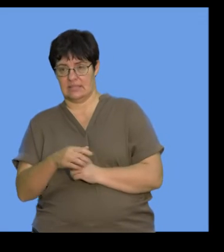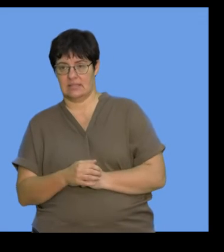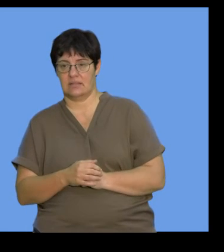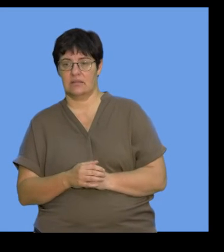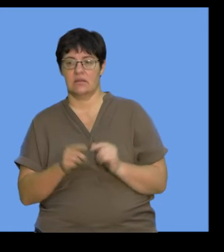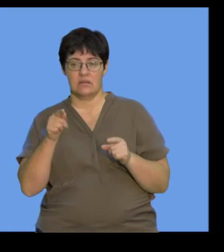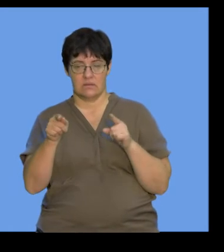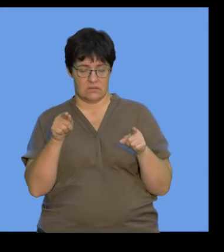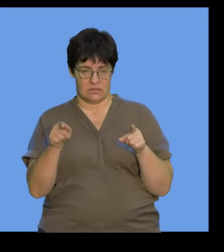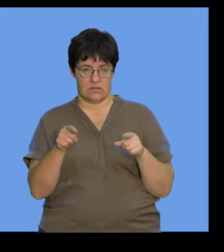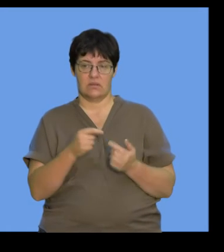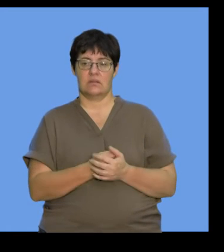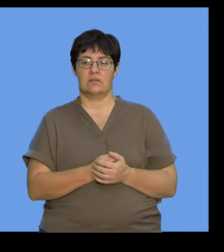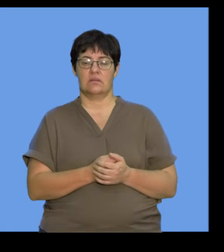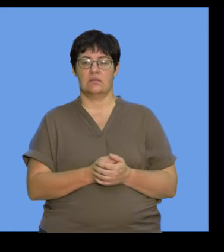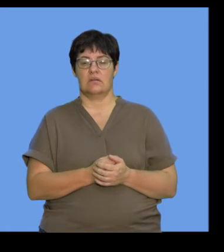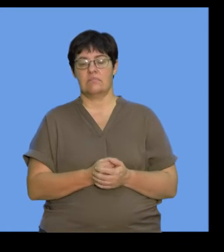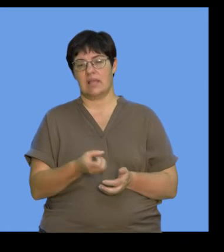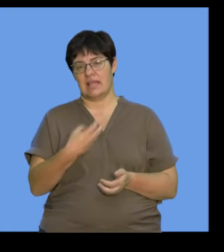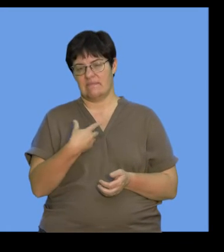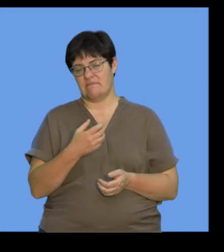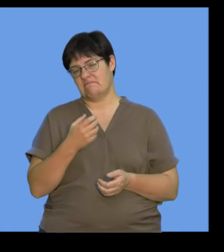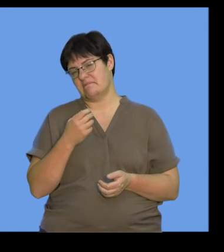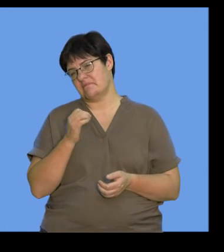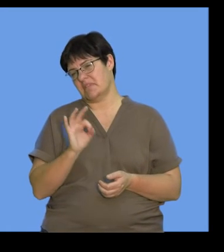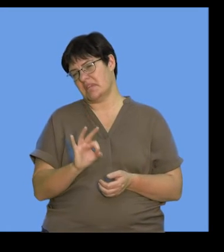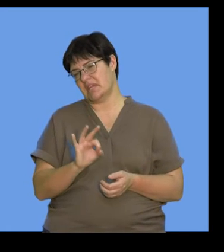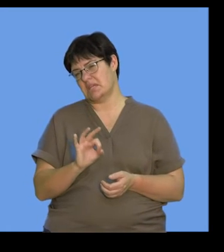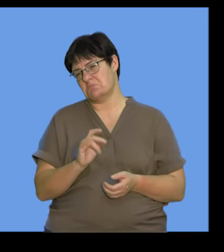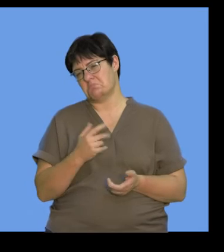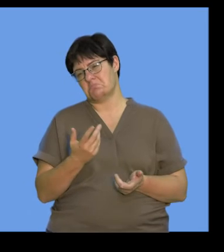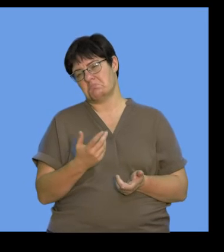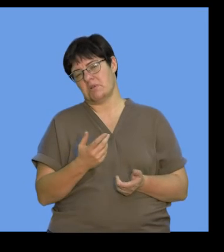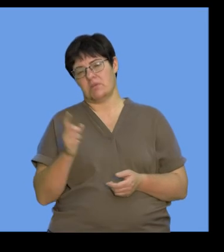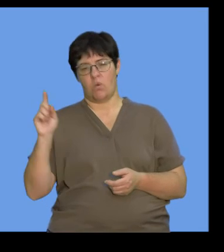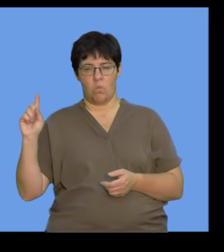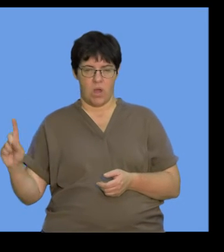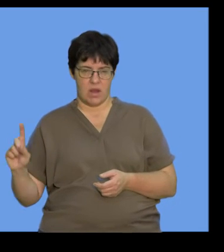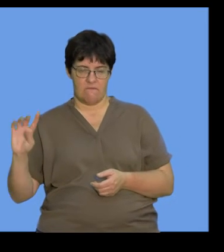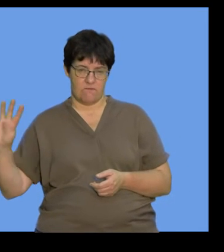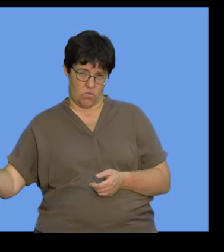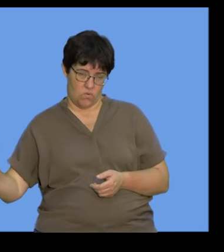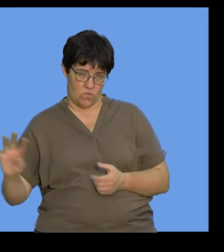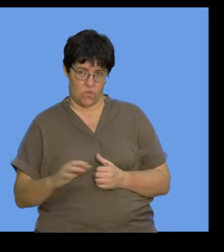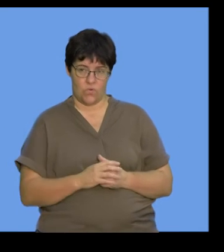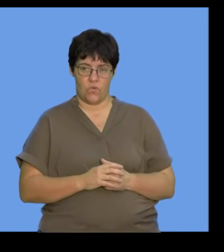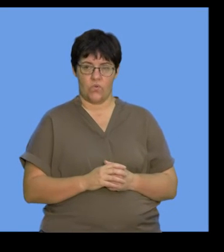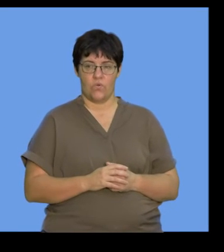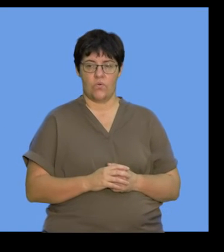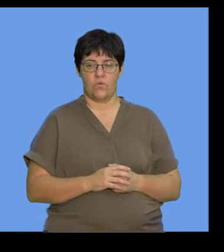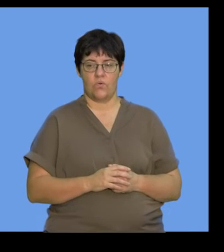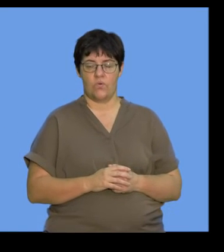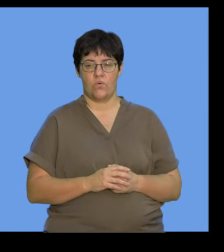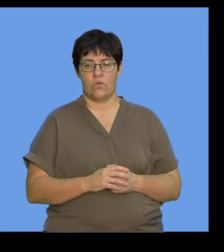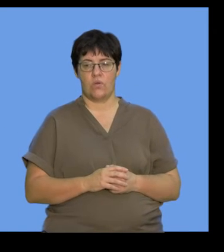into x, and then the factors of 4 such that they give me 3. It will be 1 and 4.